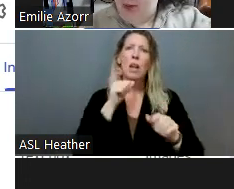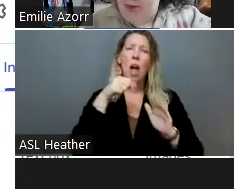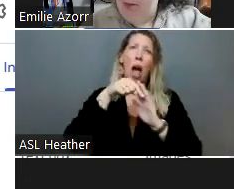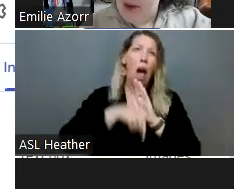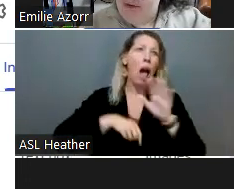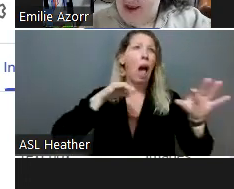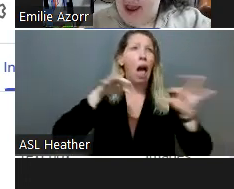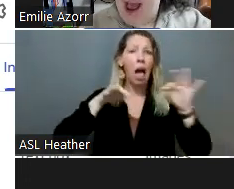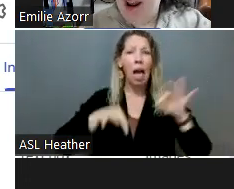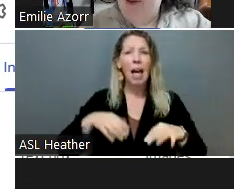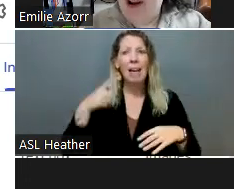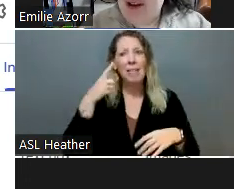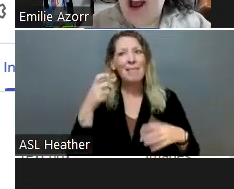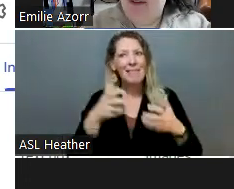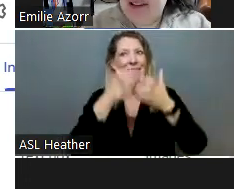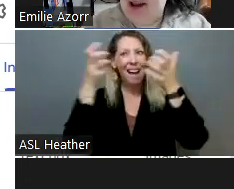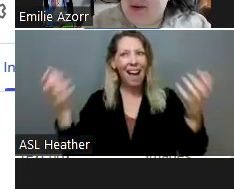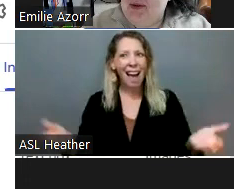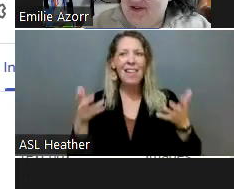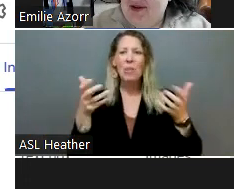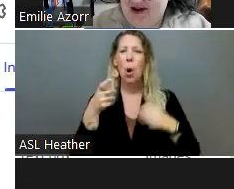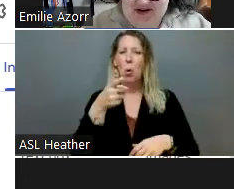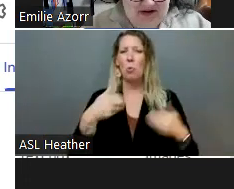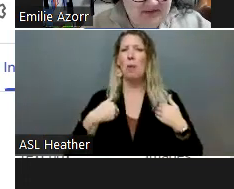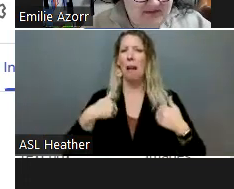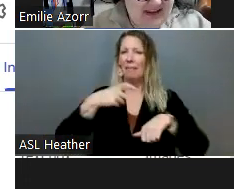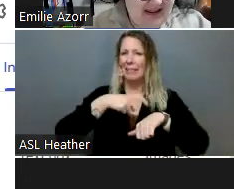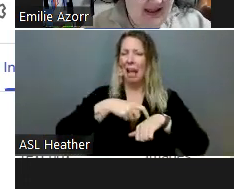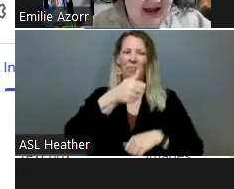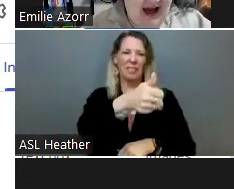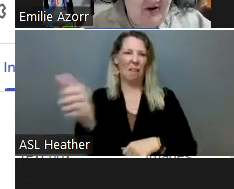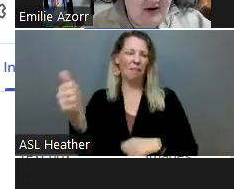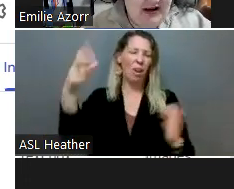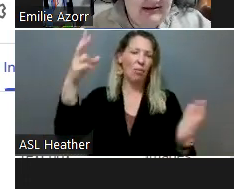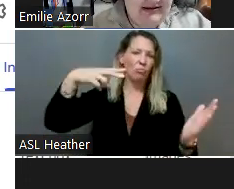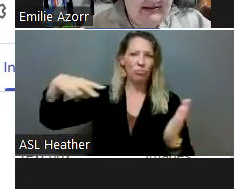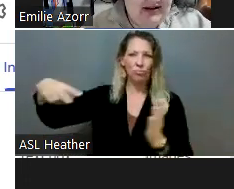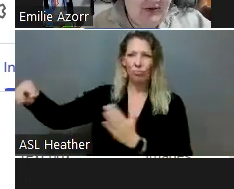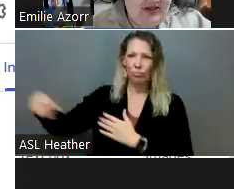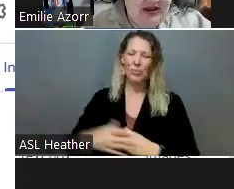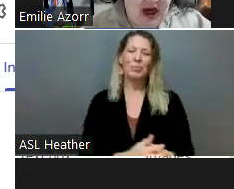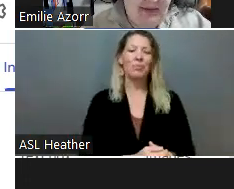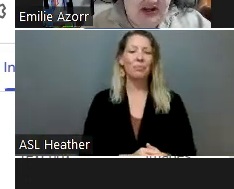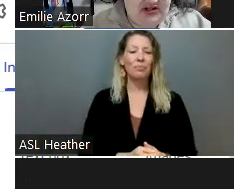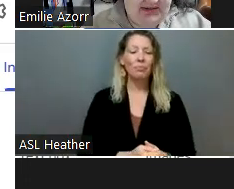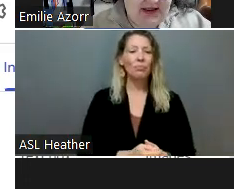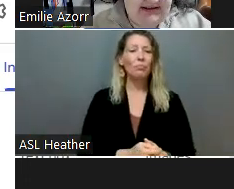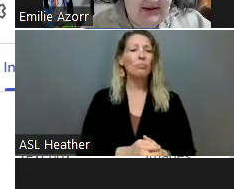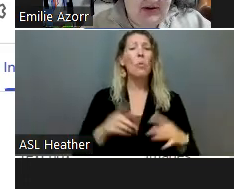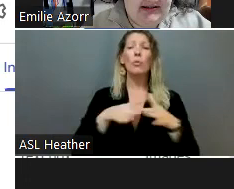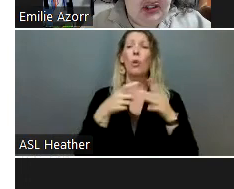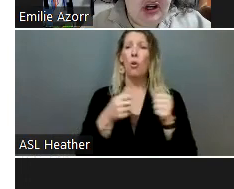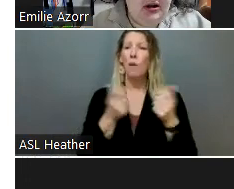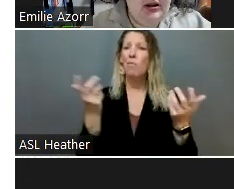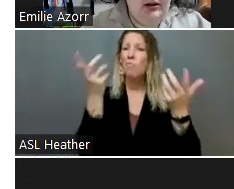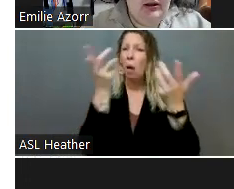they're a little beefy and I want you to have the time to review them on your own. We're going to start with the accommodations policy